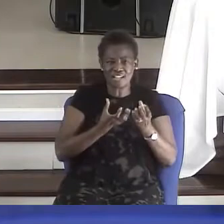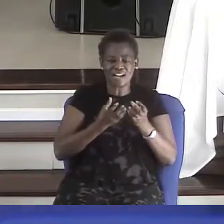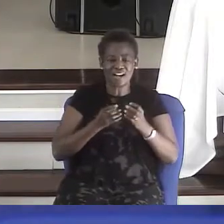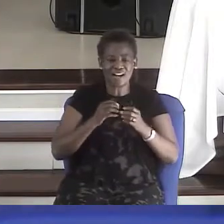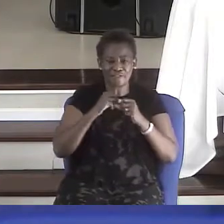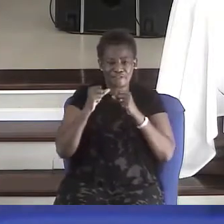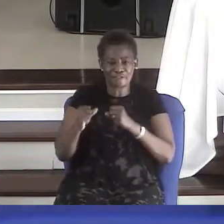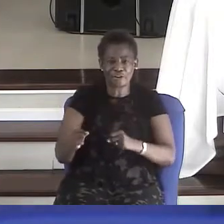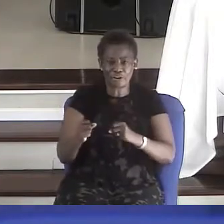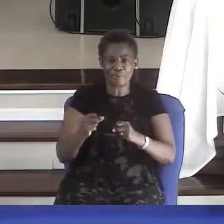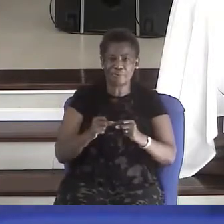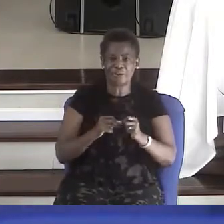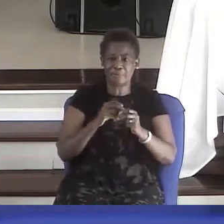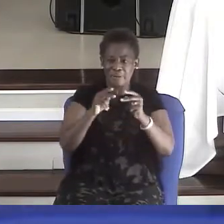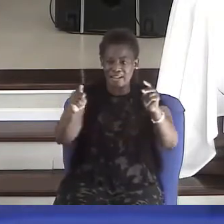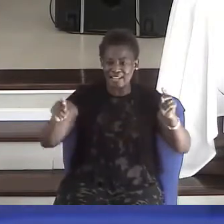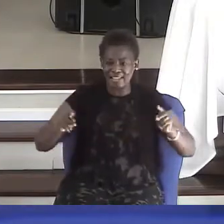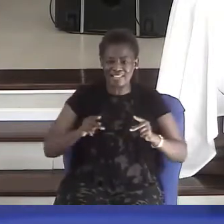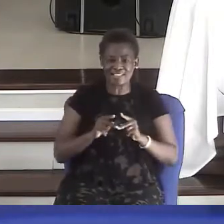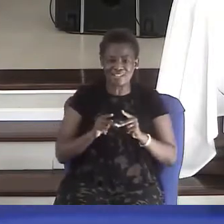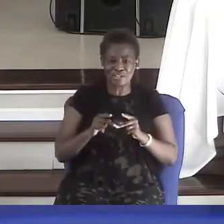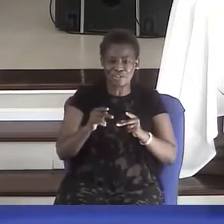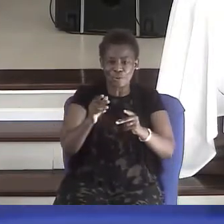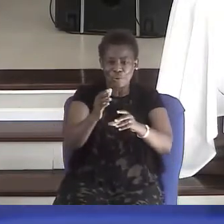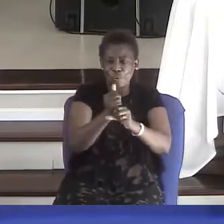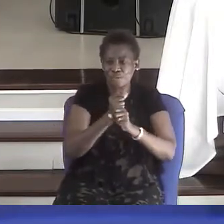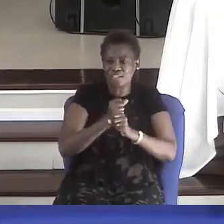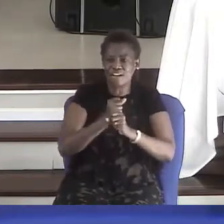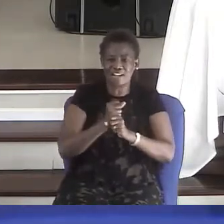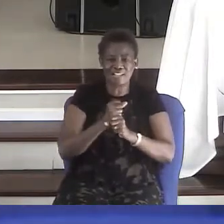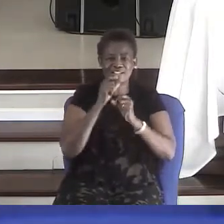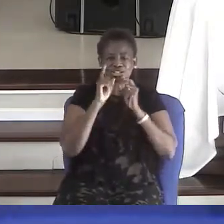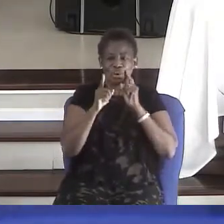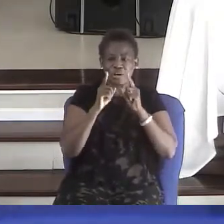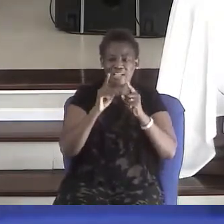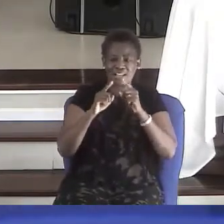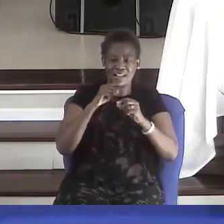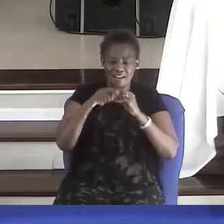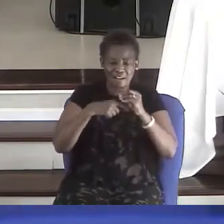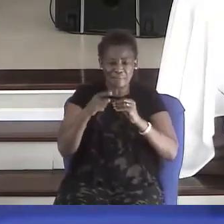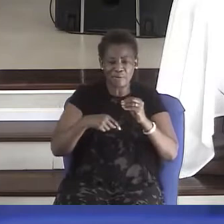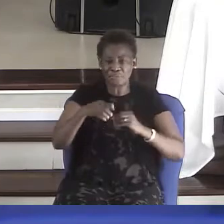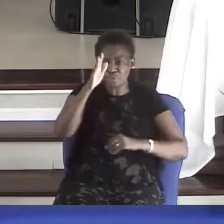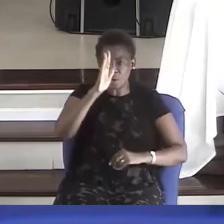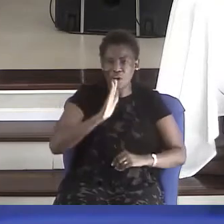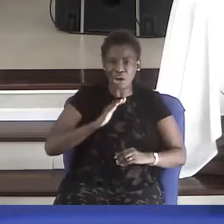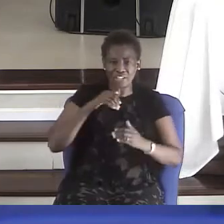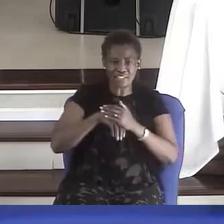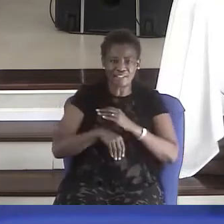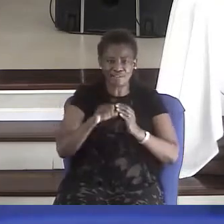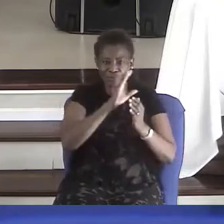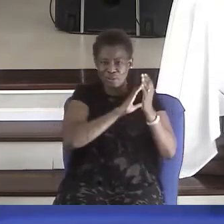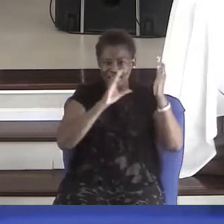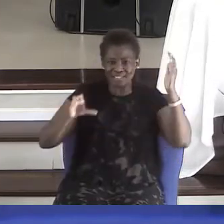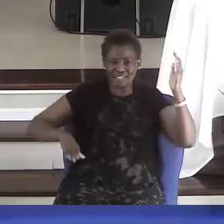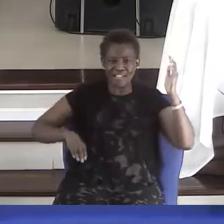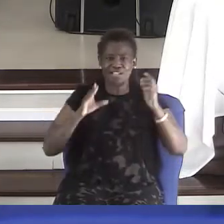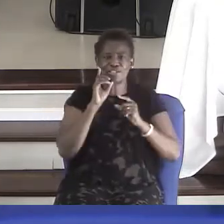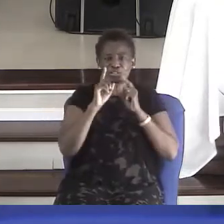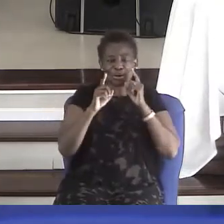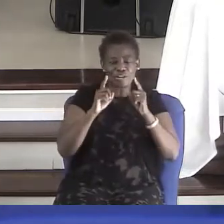in the Word. For he's talking now about not only the written word, like he's talking about